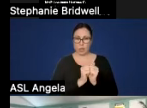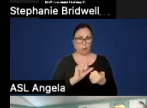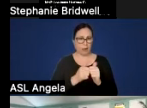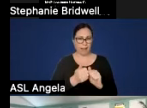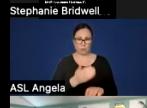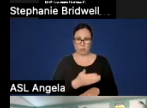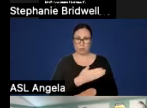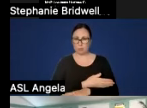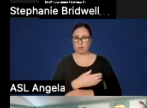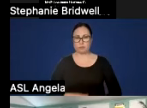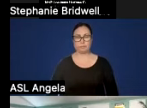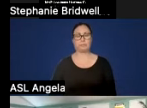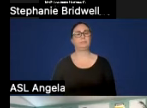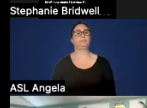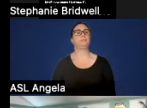slide.